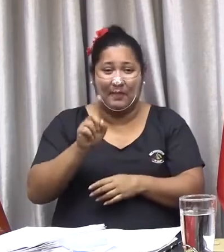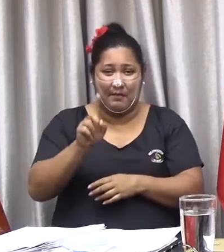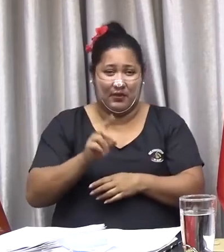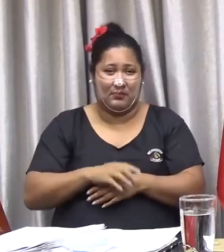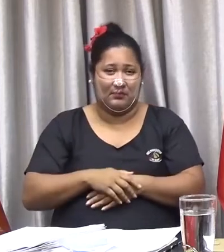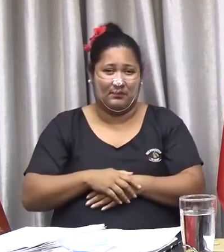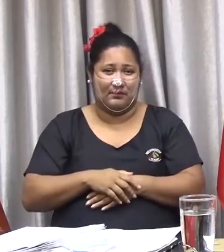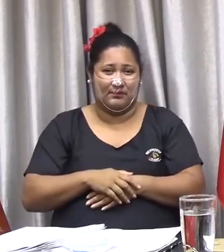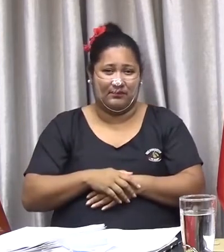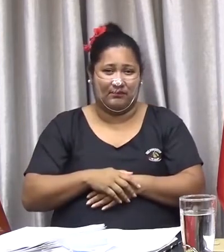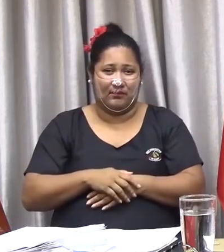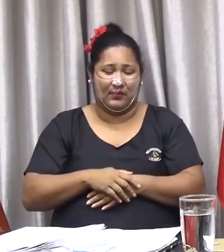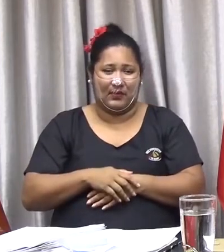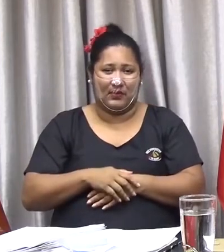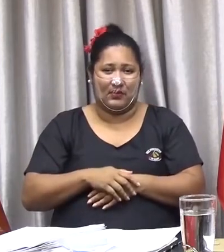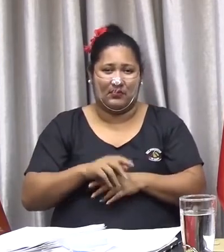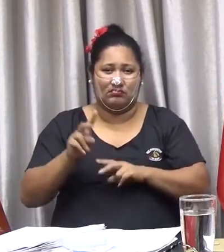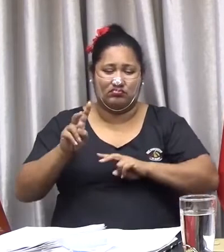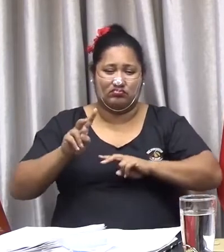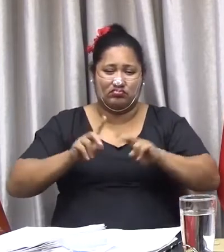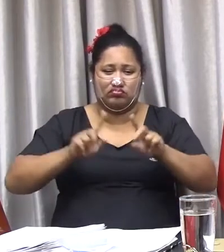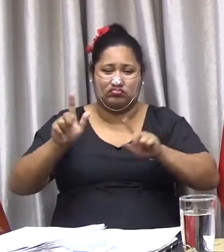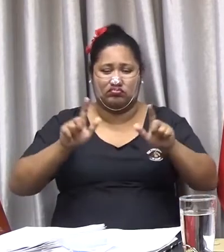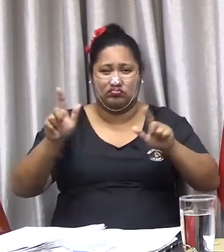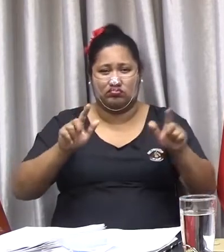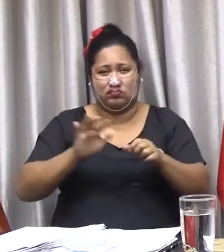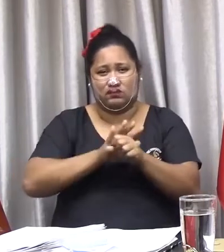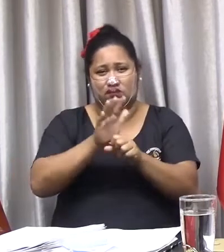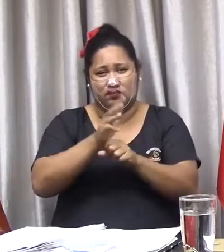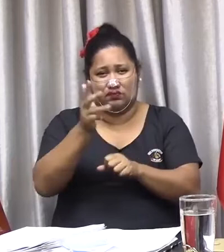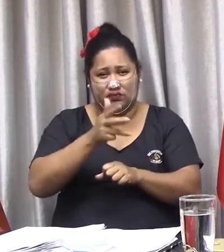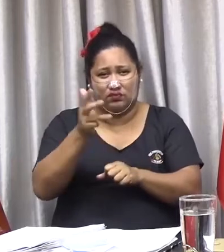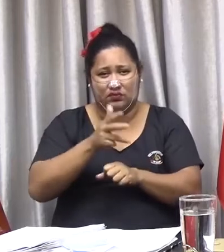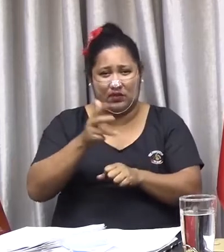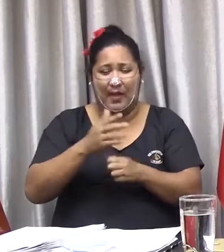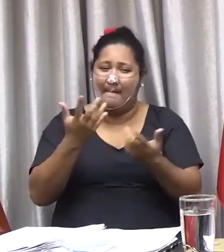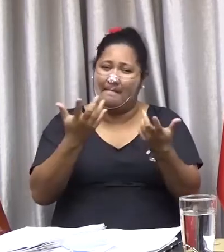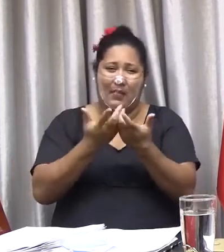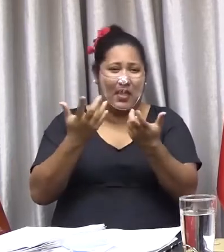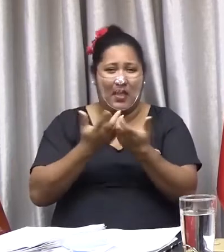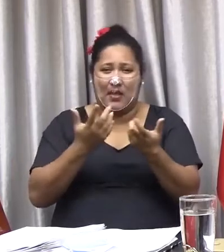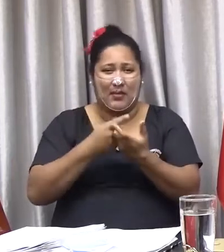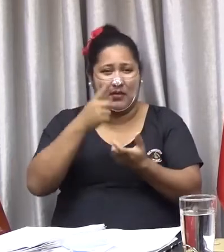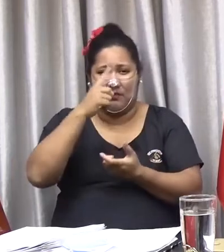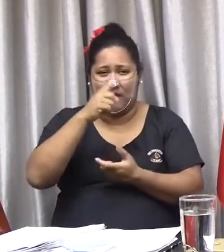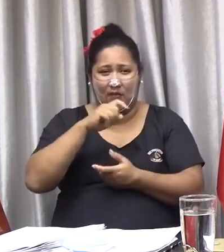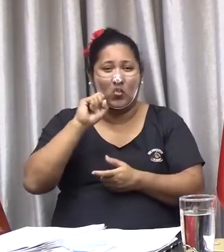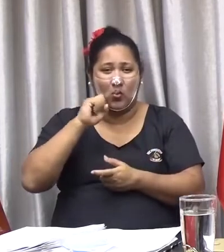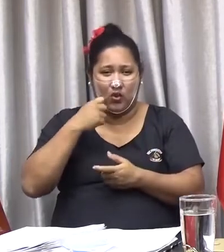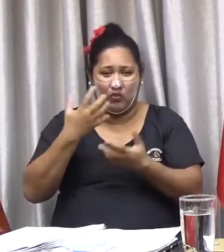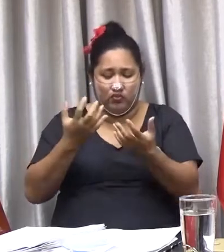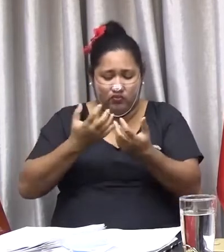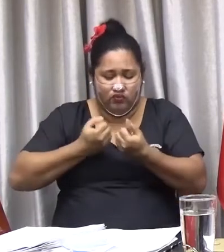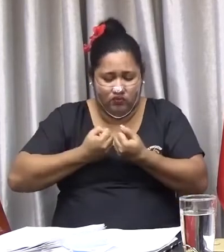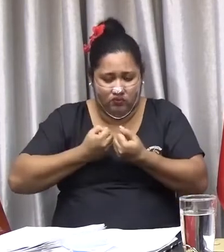due to the transmissibility of the COVID-19 virus, many people will be infected and